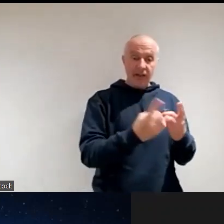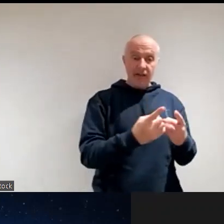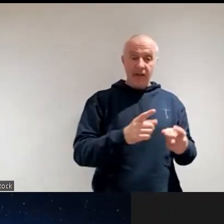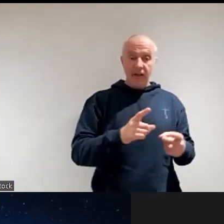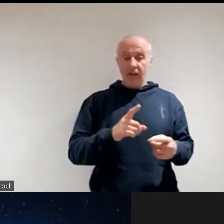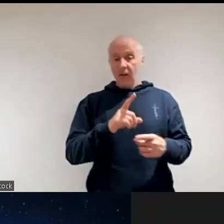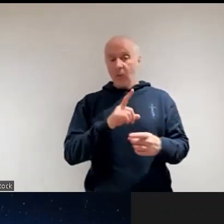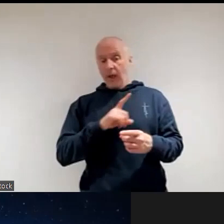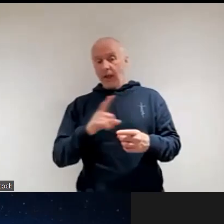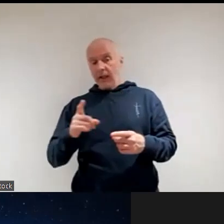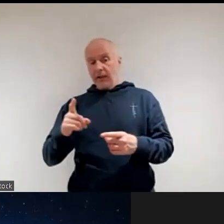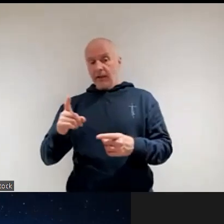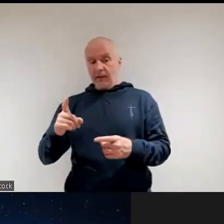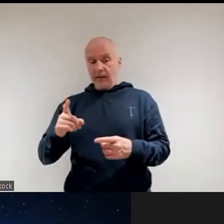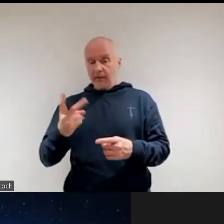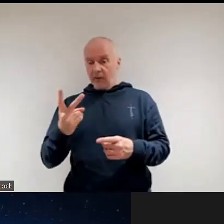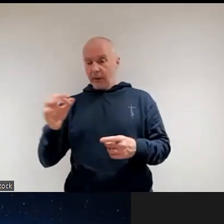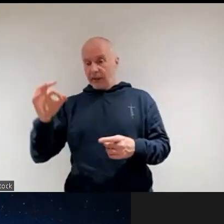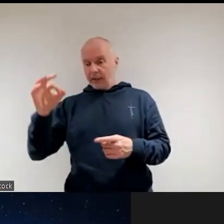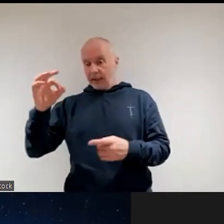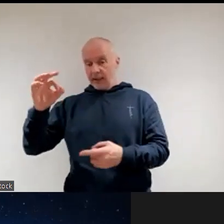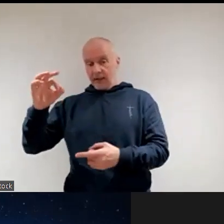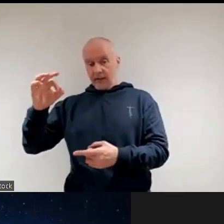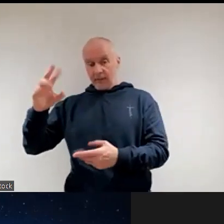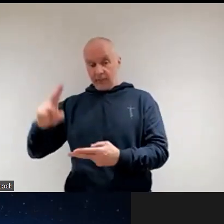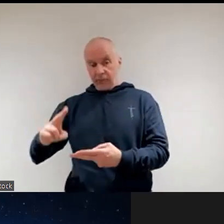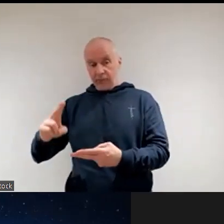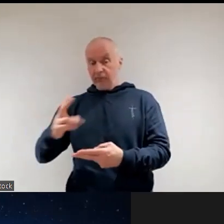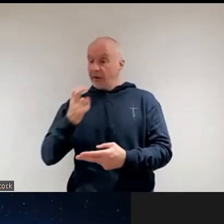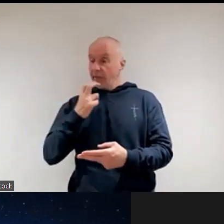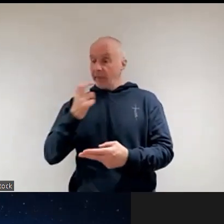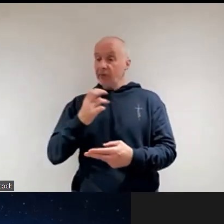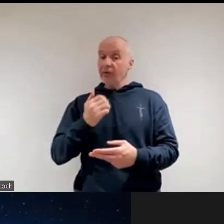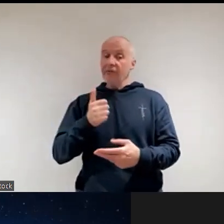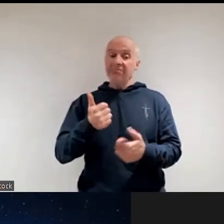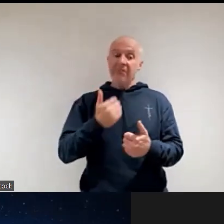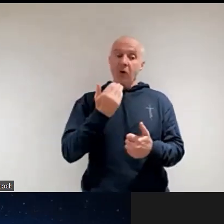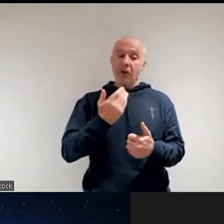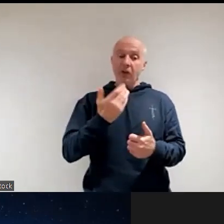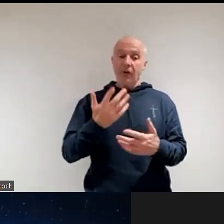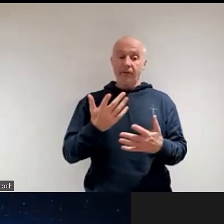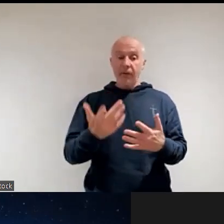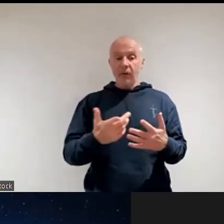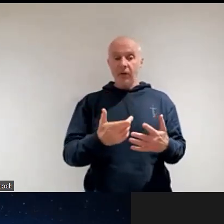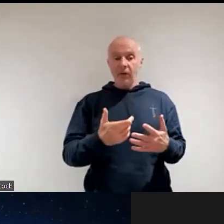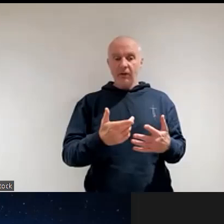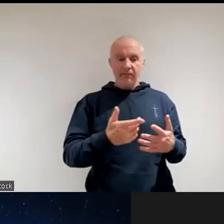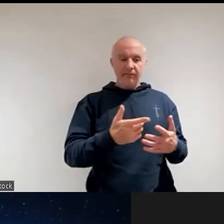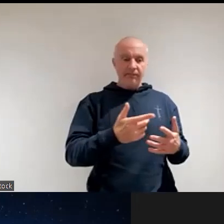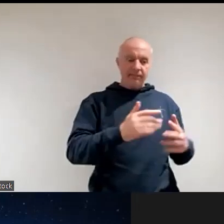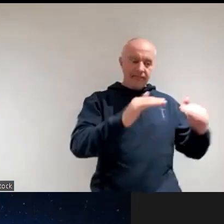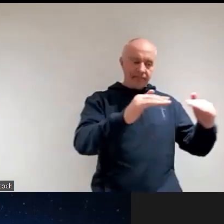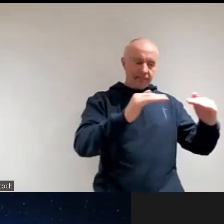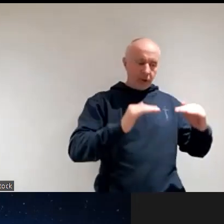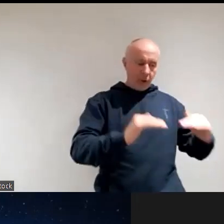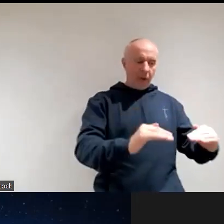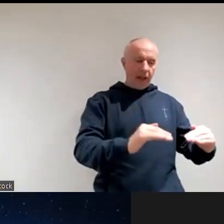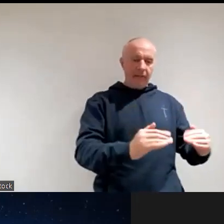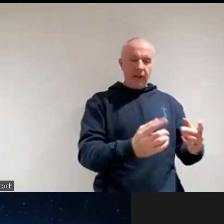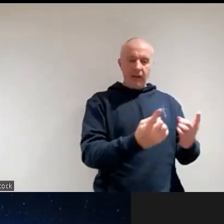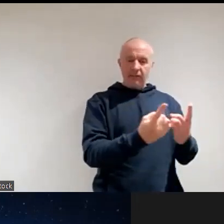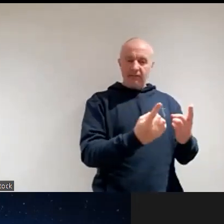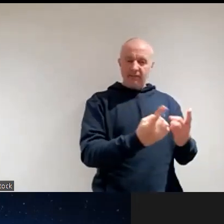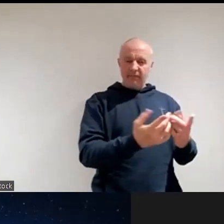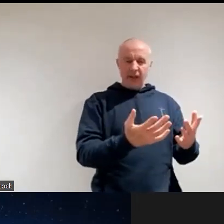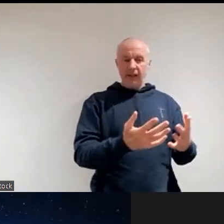has dropped by 20%, the battery is still pretty good enough for many other lower level applications. So